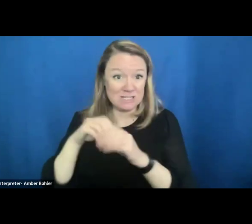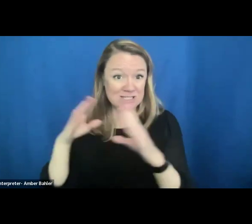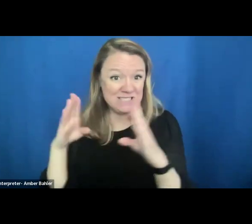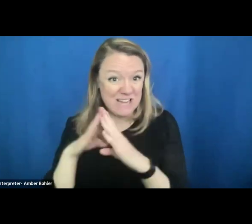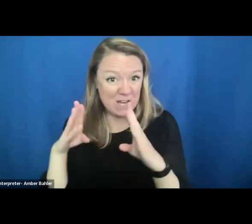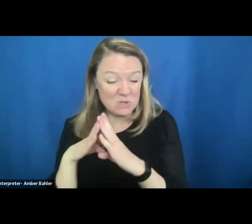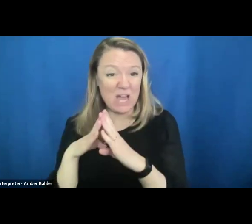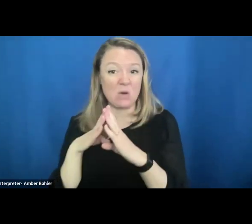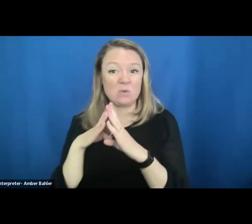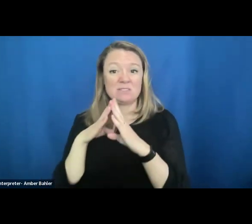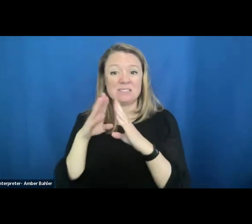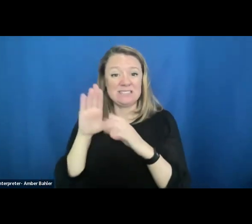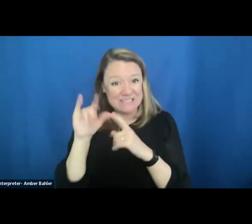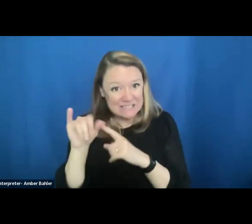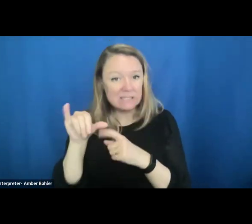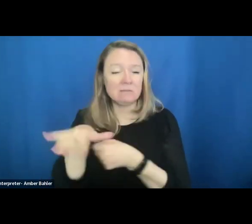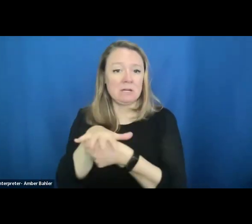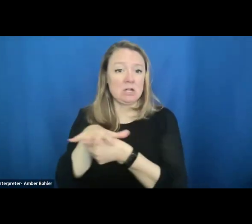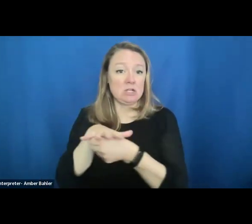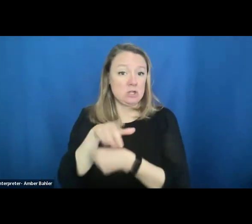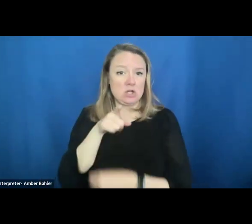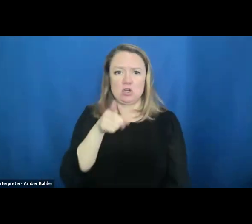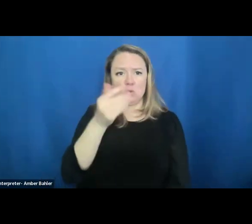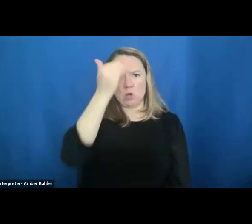exactly what I'm talking about. And those populations are not